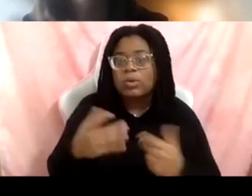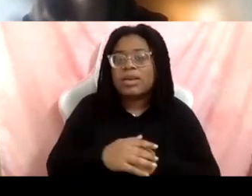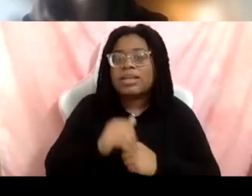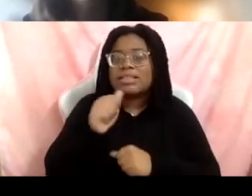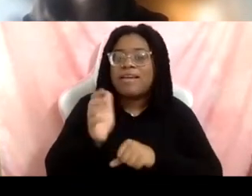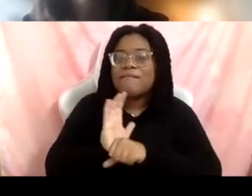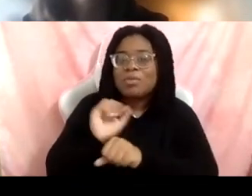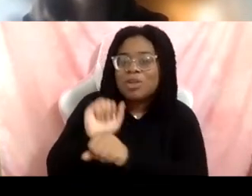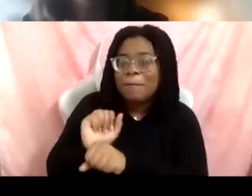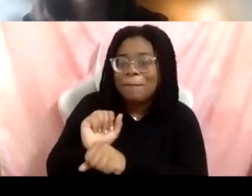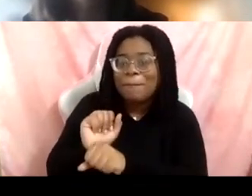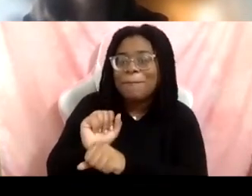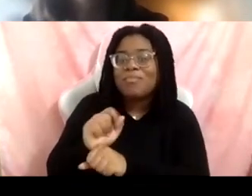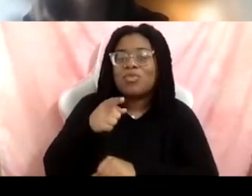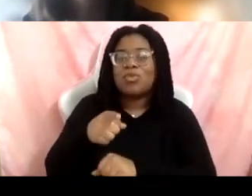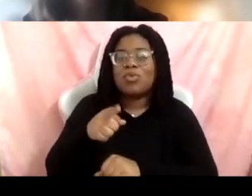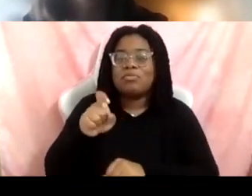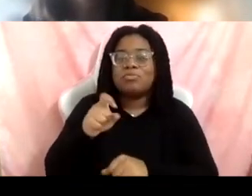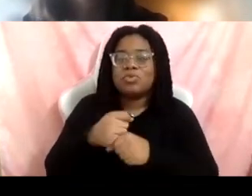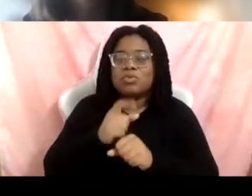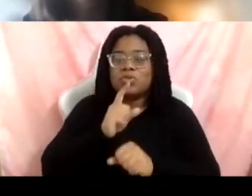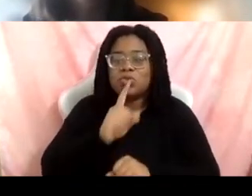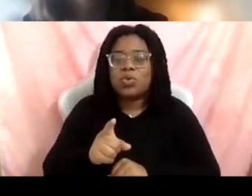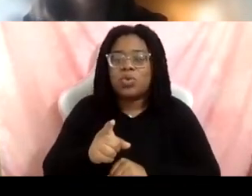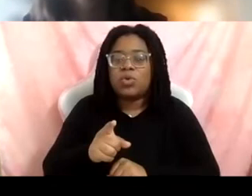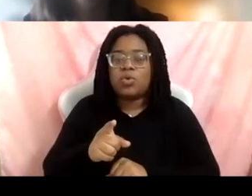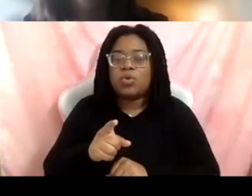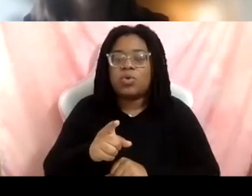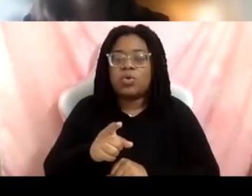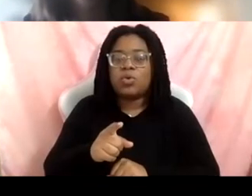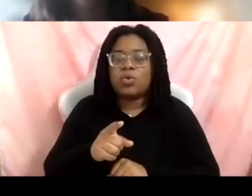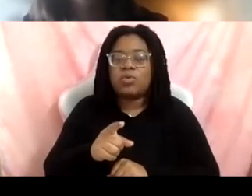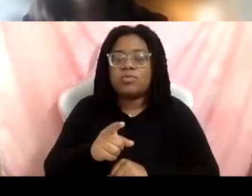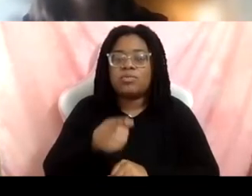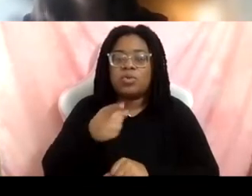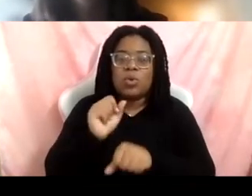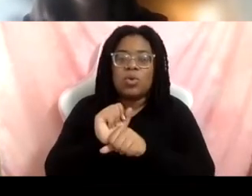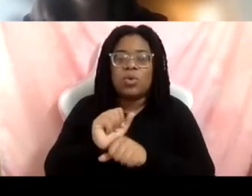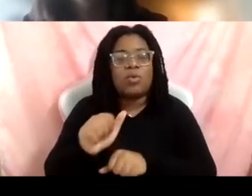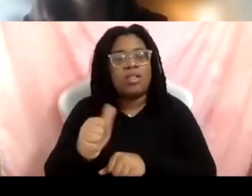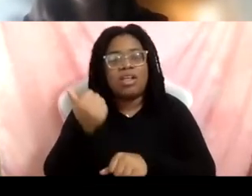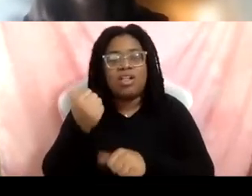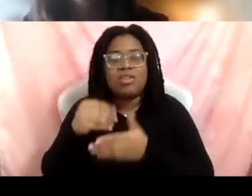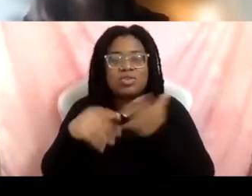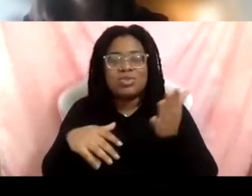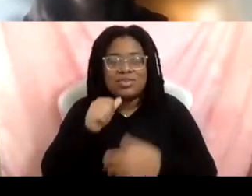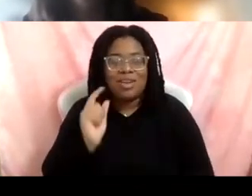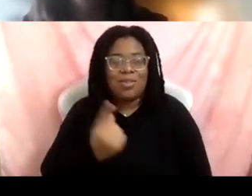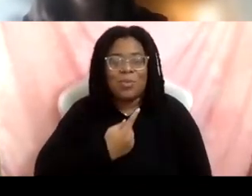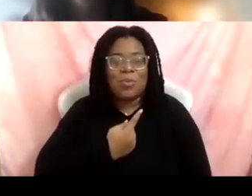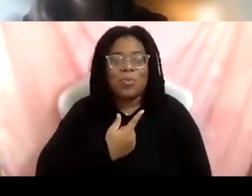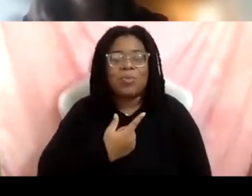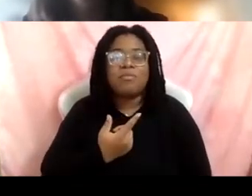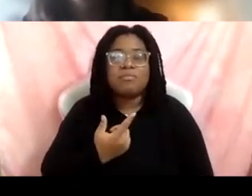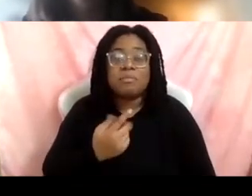film job. So you have to make sure that when because you're working with other students, you're not just working on your own project. So